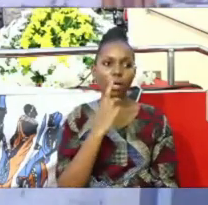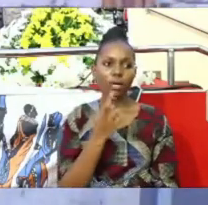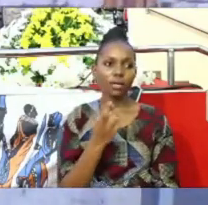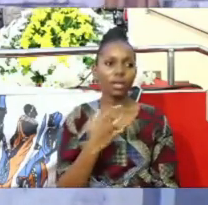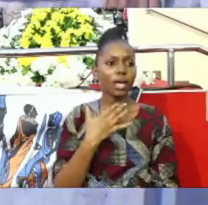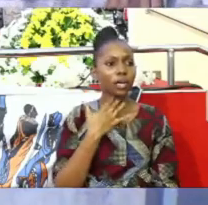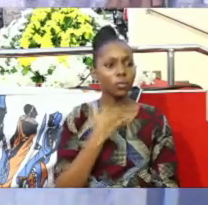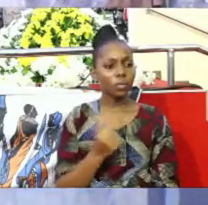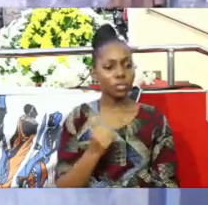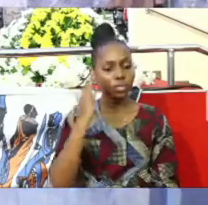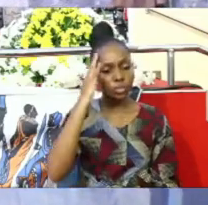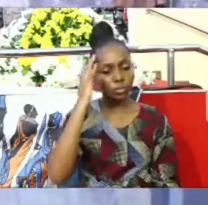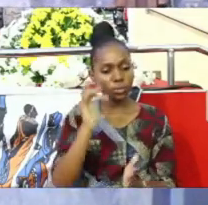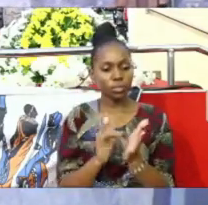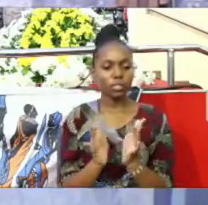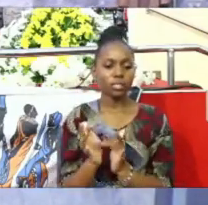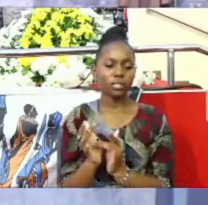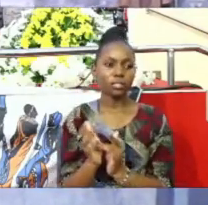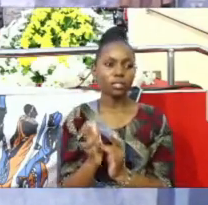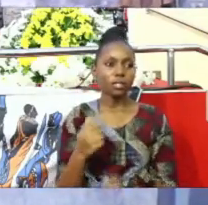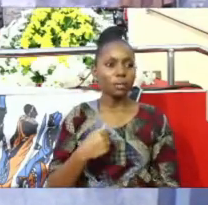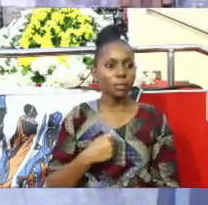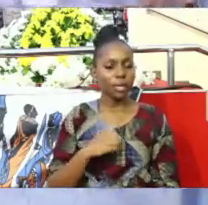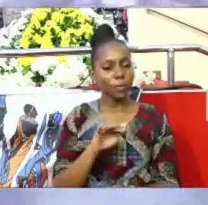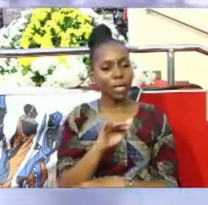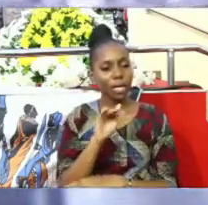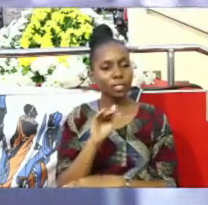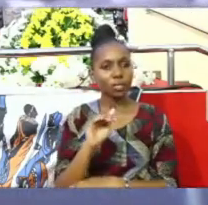ask whoever you are, put up your hand